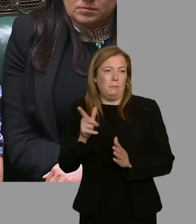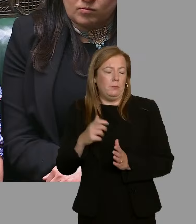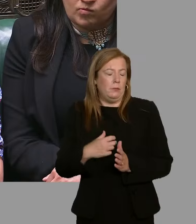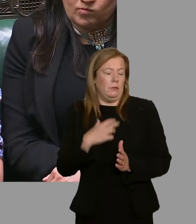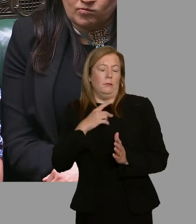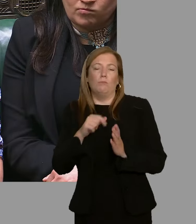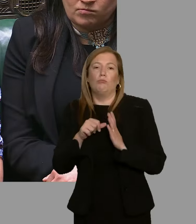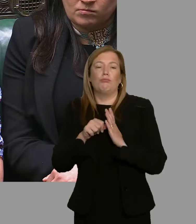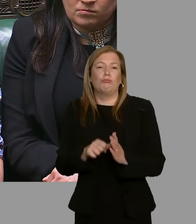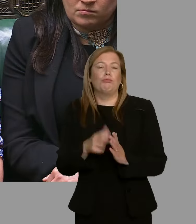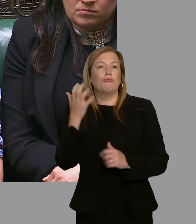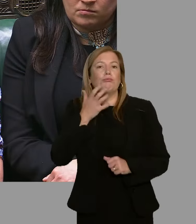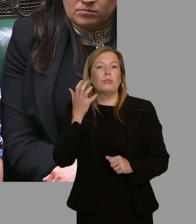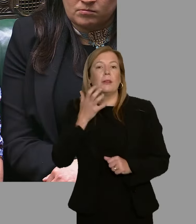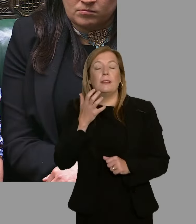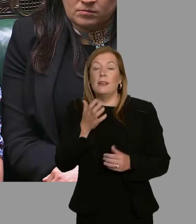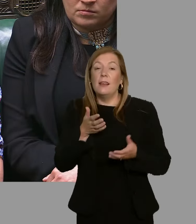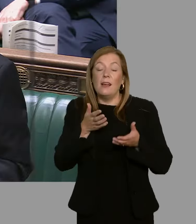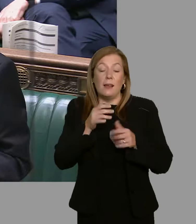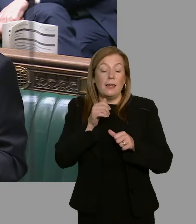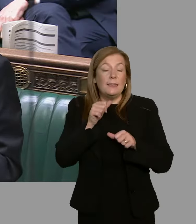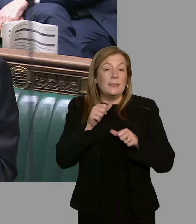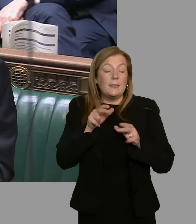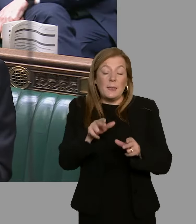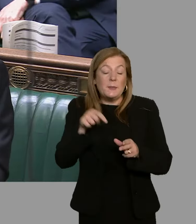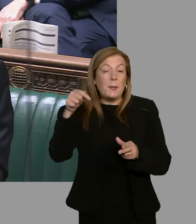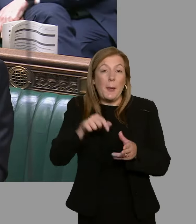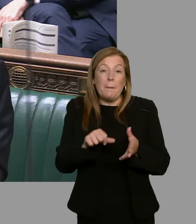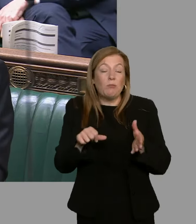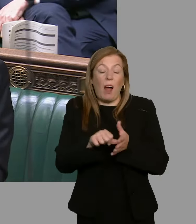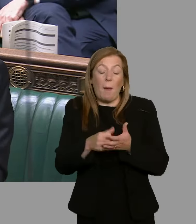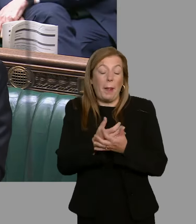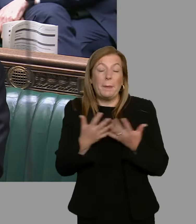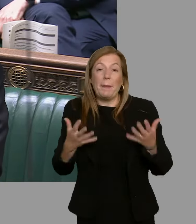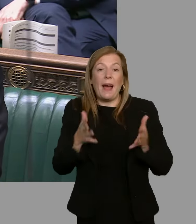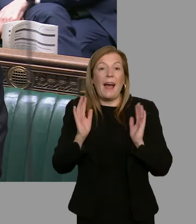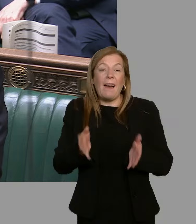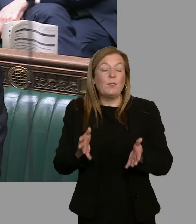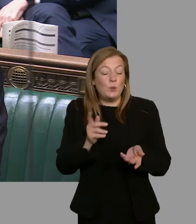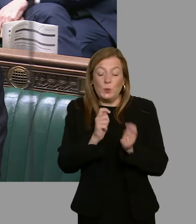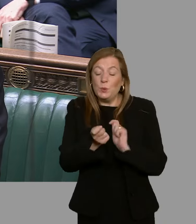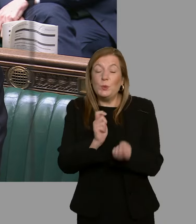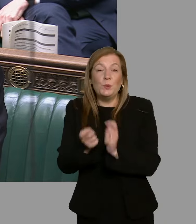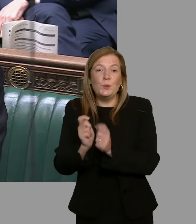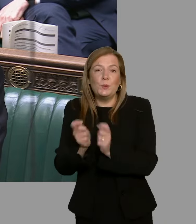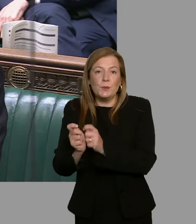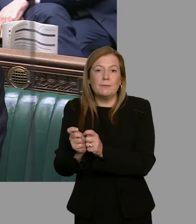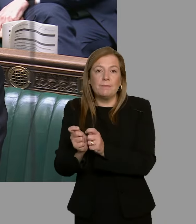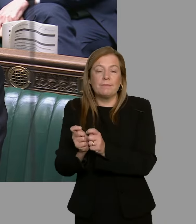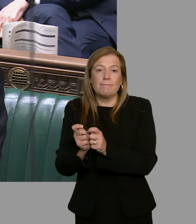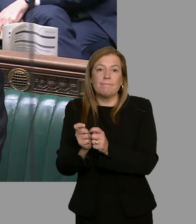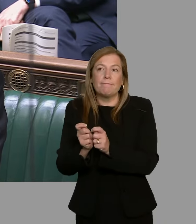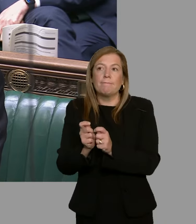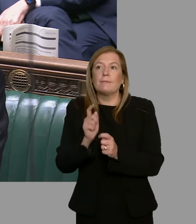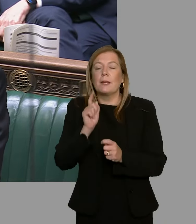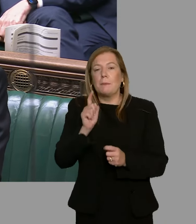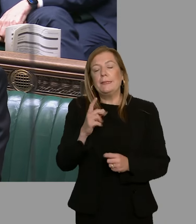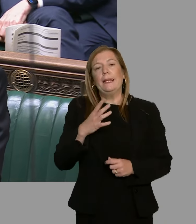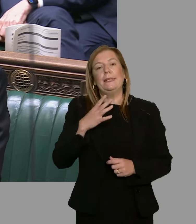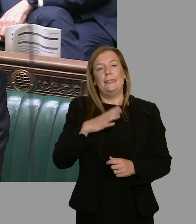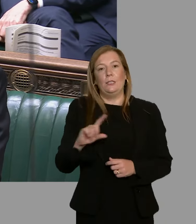not working. I think there's a general agreement about that, but the principles have to be clear, that we protect and secure those that need